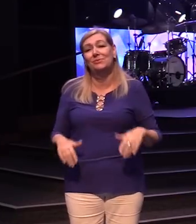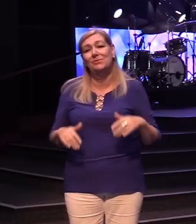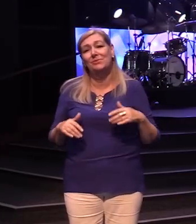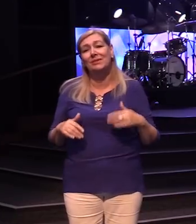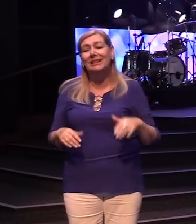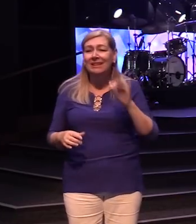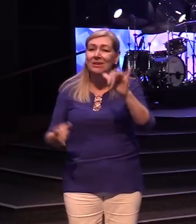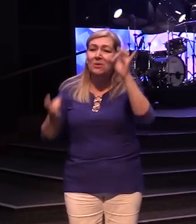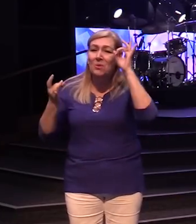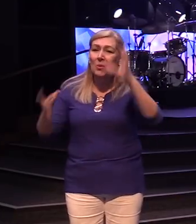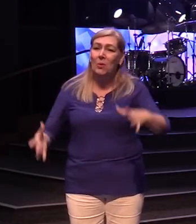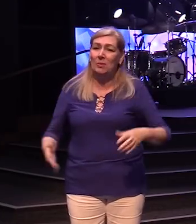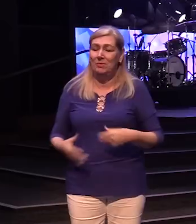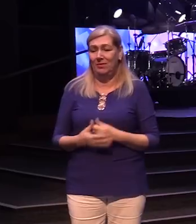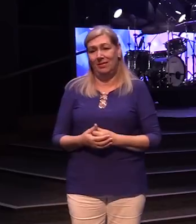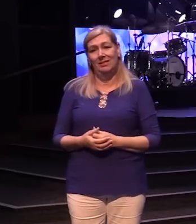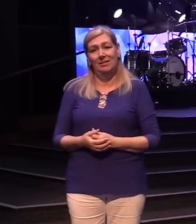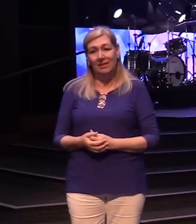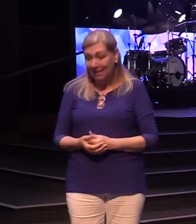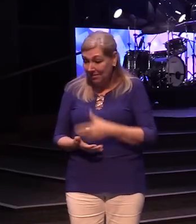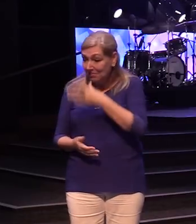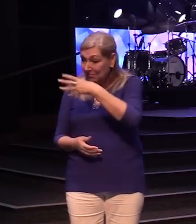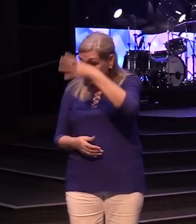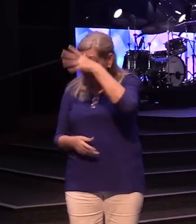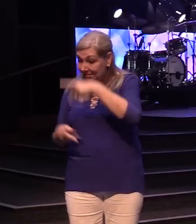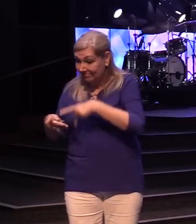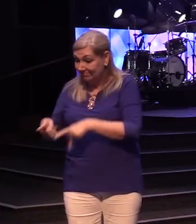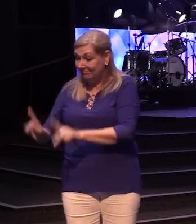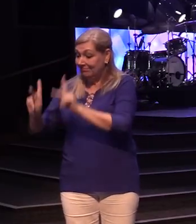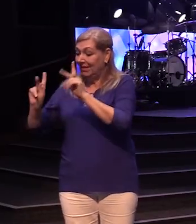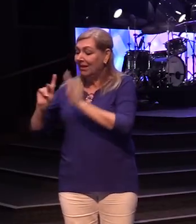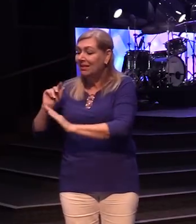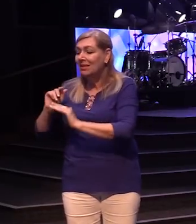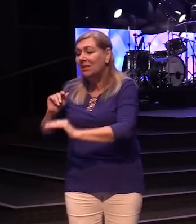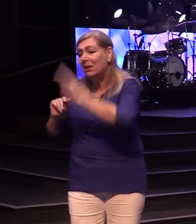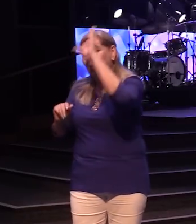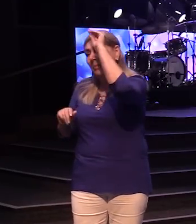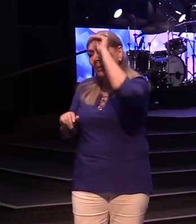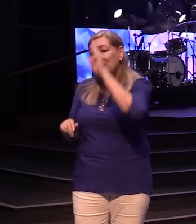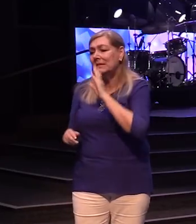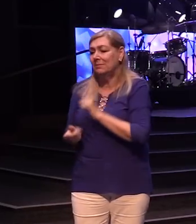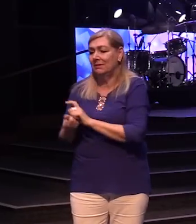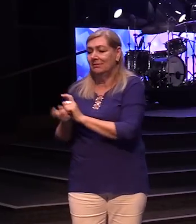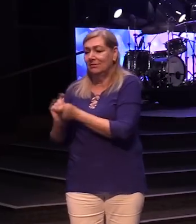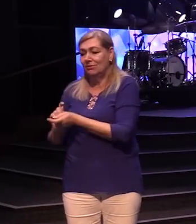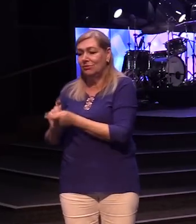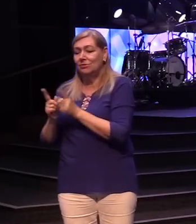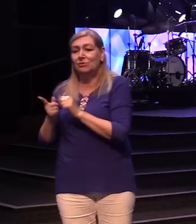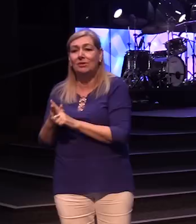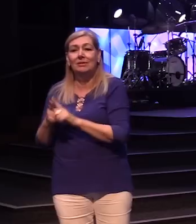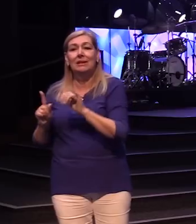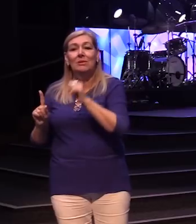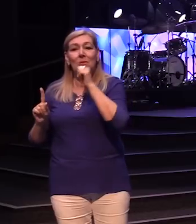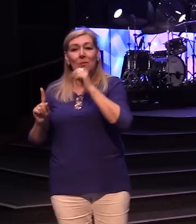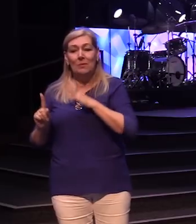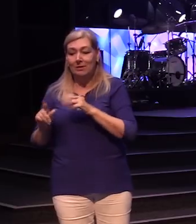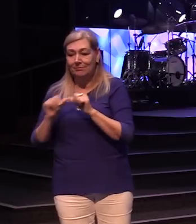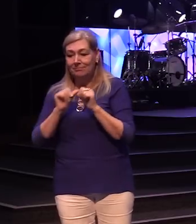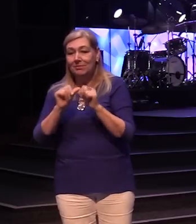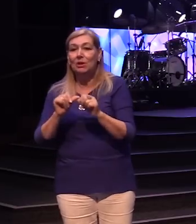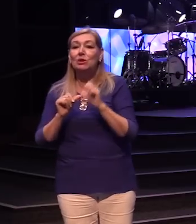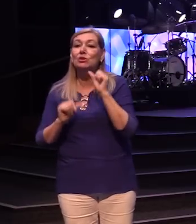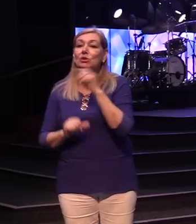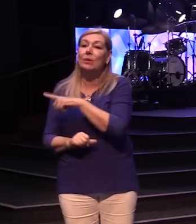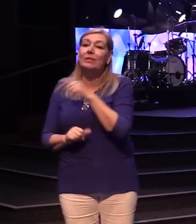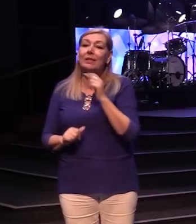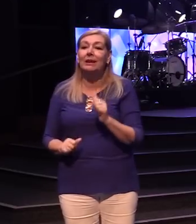How horrible that parents would allow their little boys to be emasculated in order to have the fame and money that